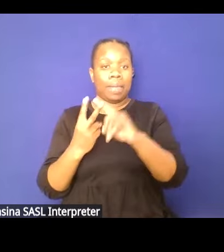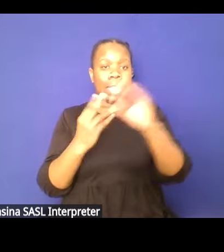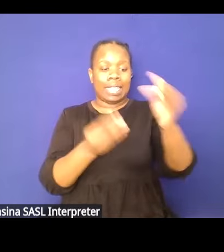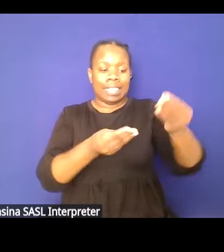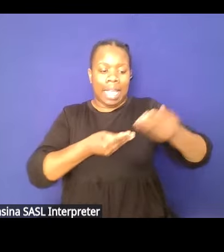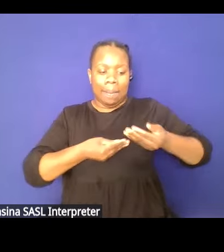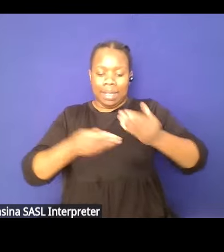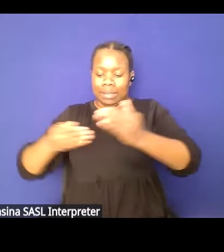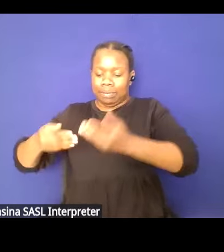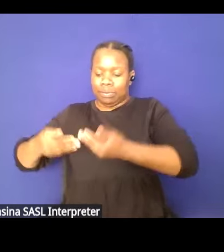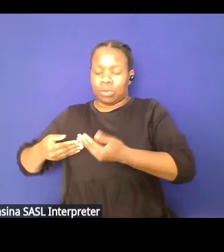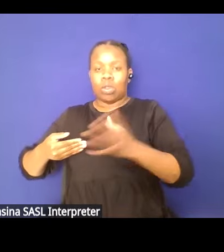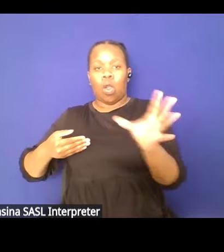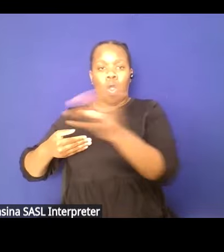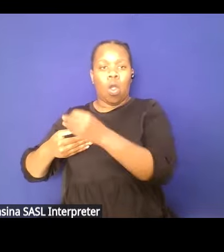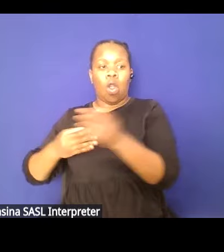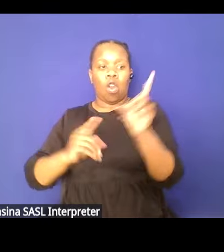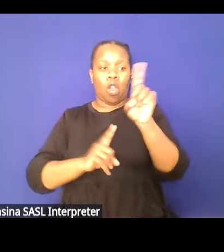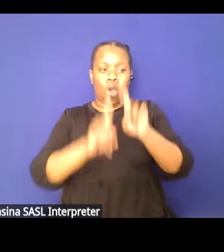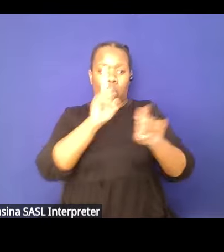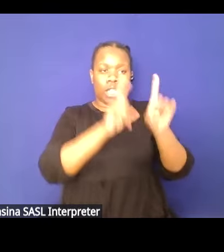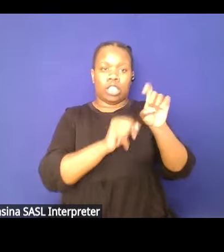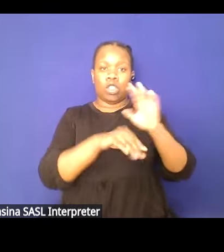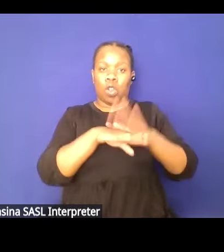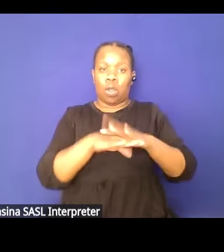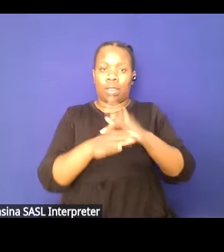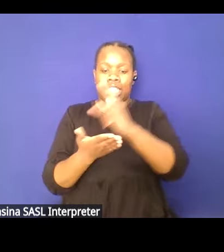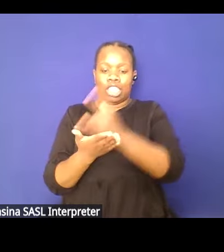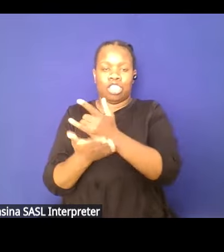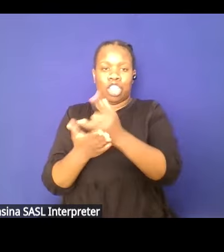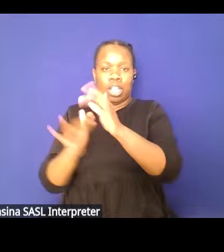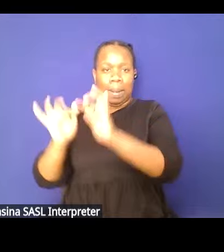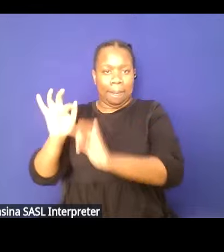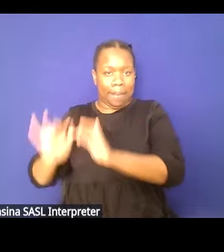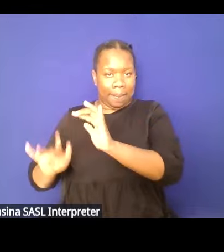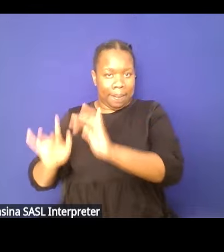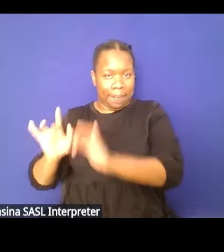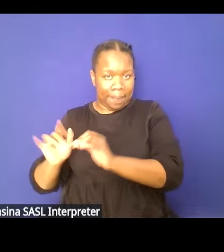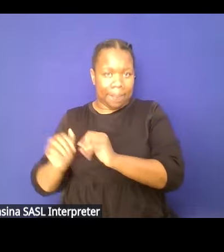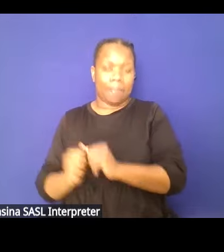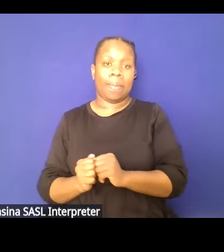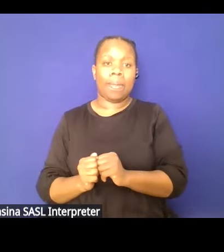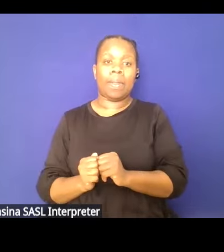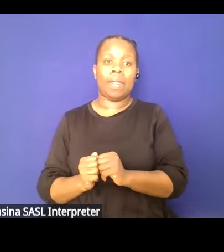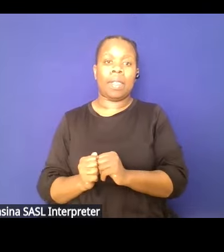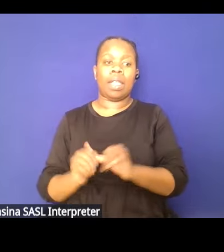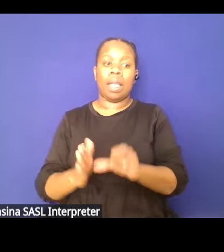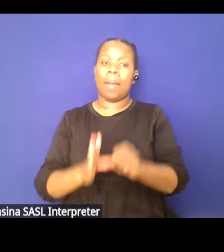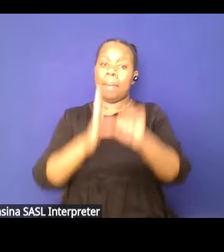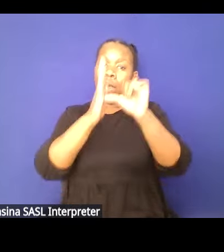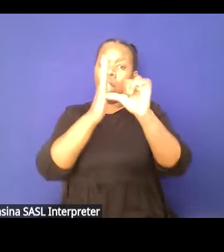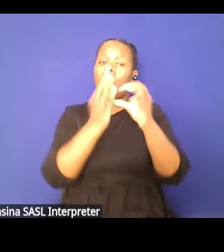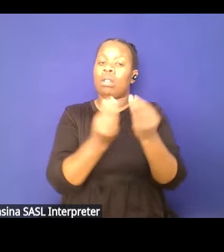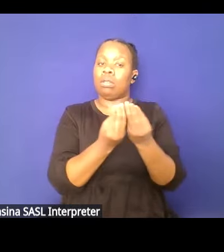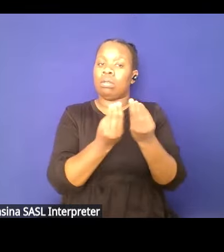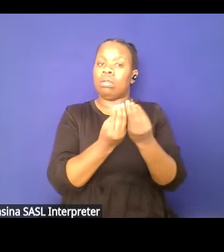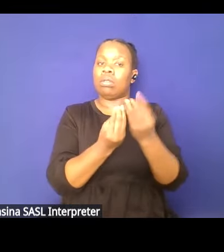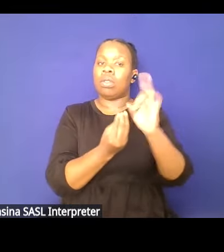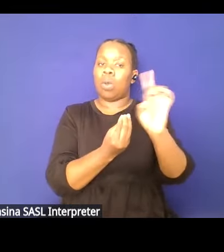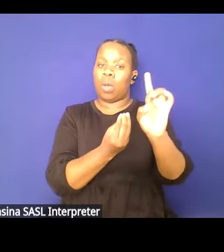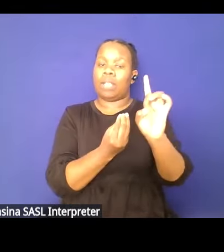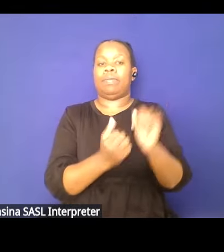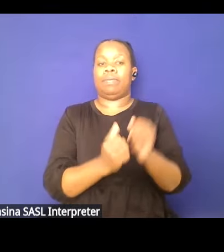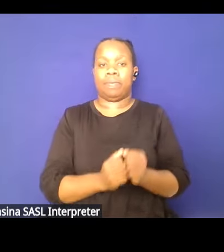via the chat bot, right? There is one very important item that I would also like to touch on, and that